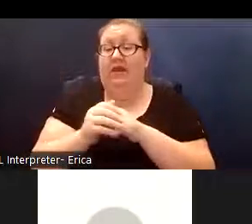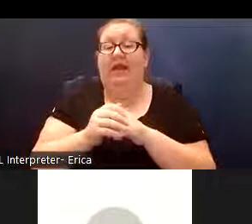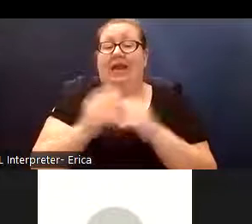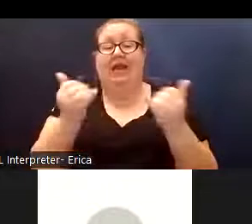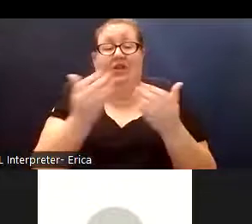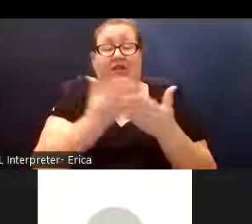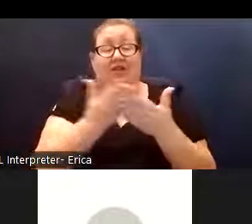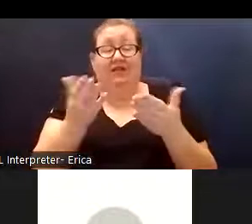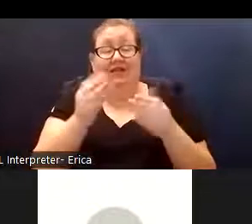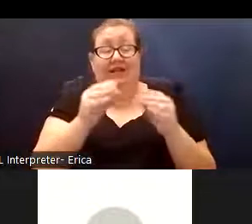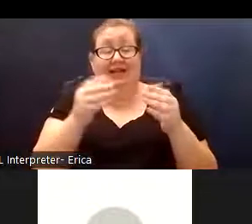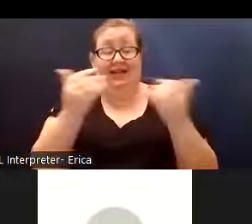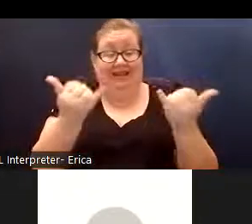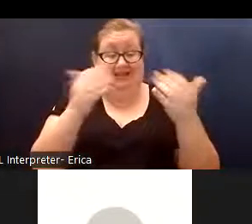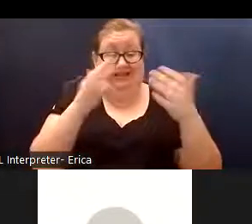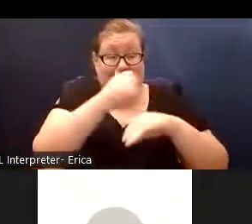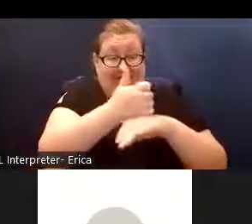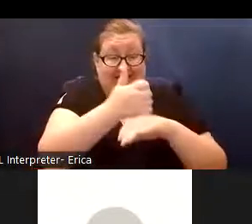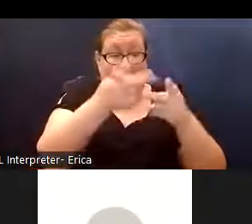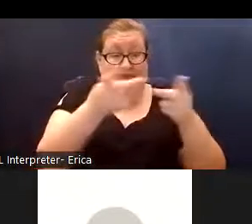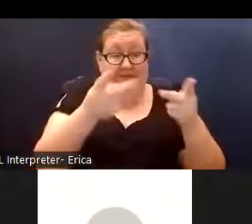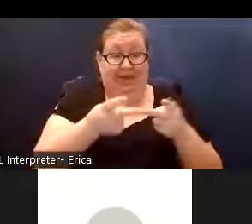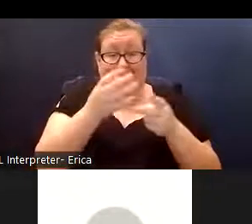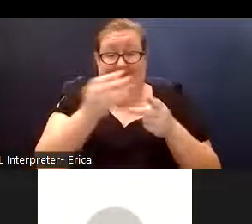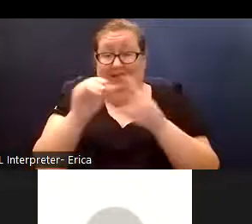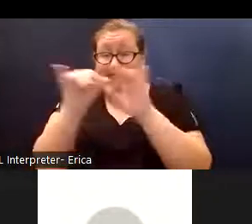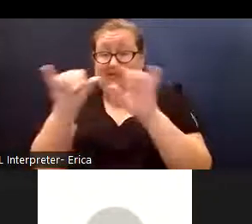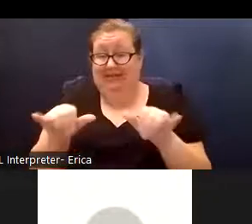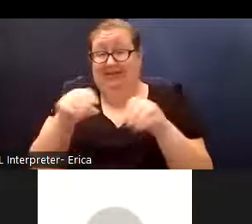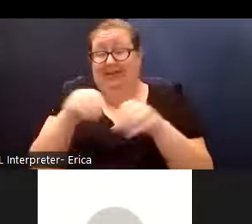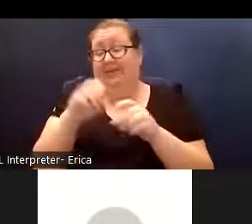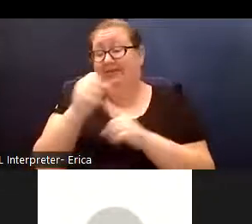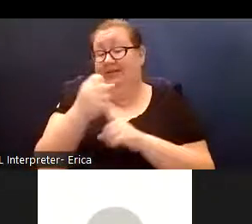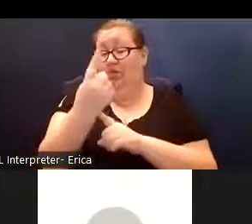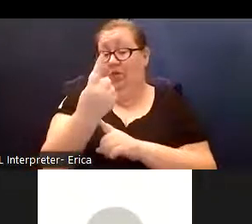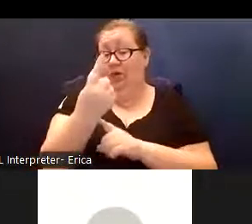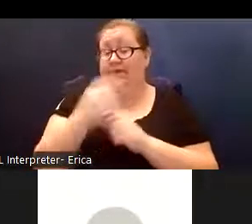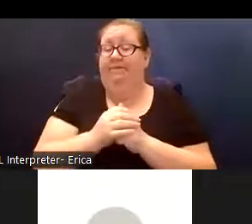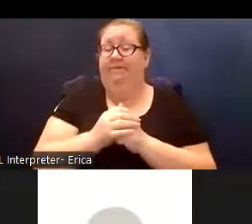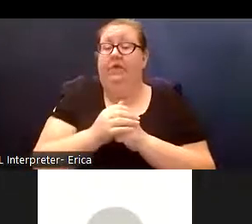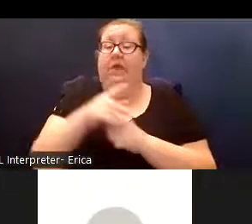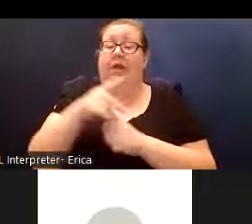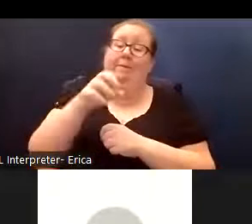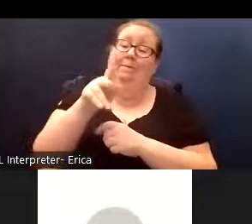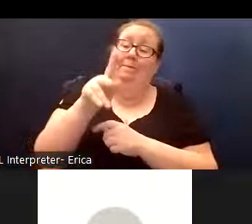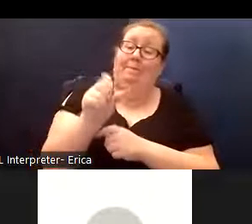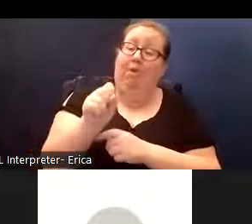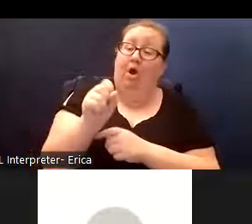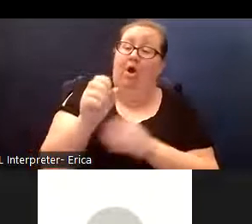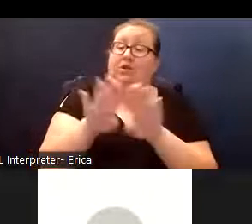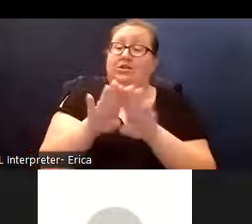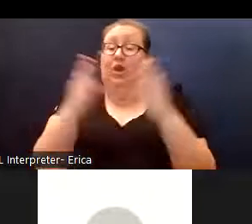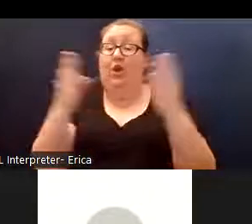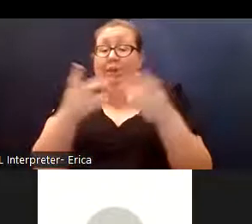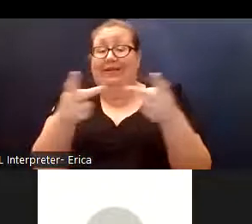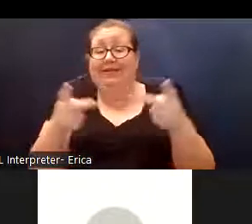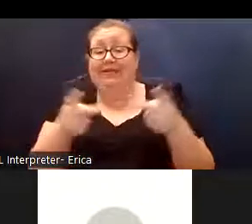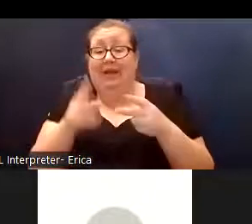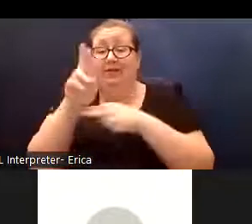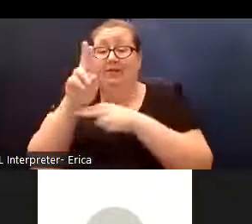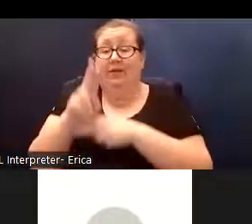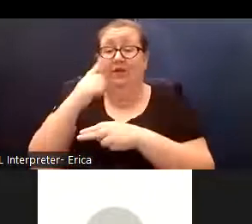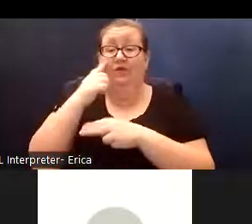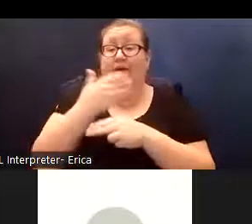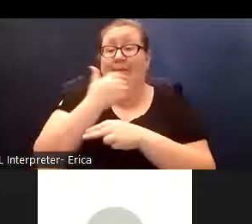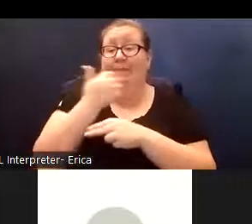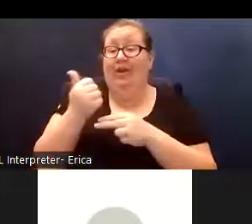spaces and on existing systems within scenario 1. So parks and open spaces will be utilized for better